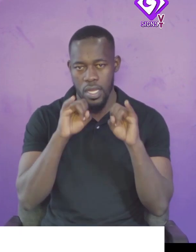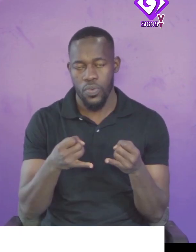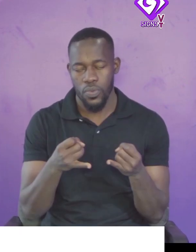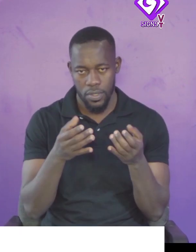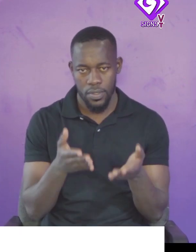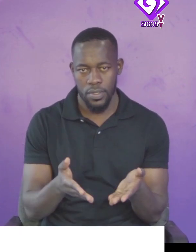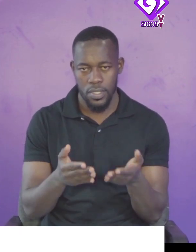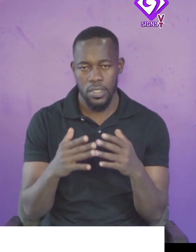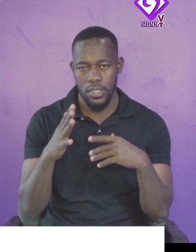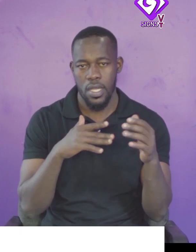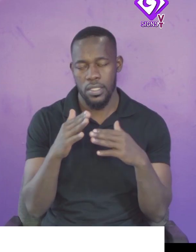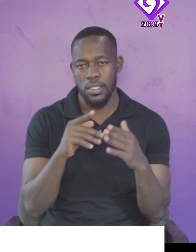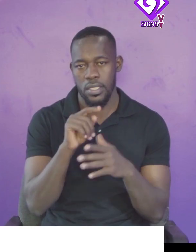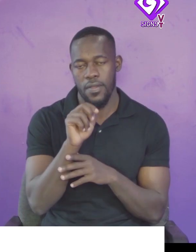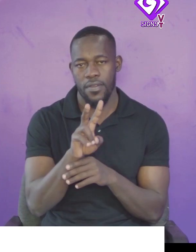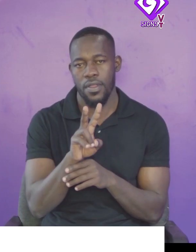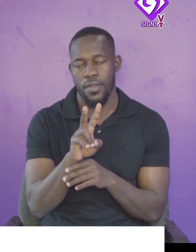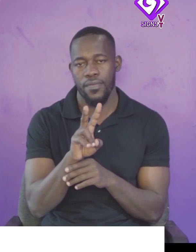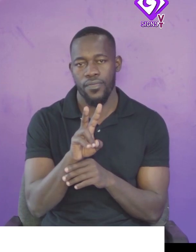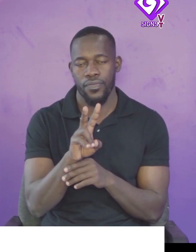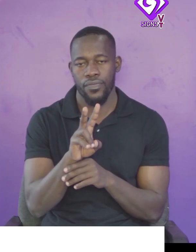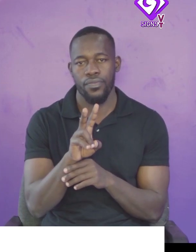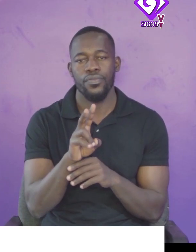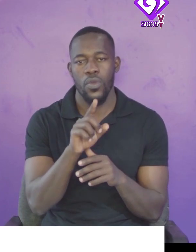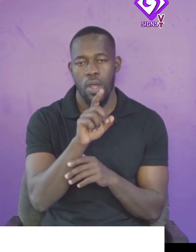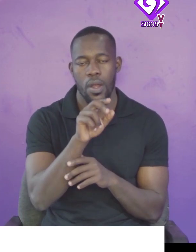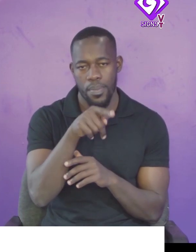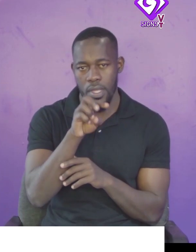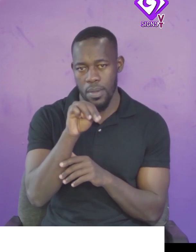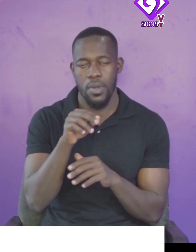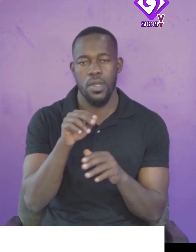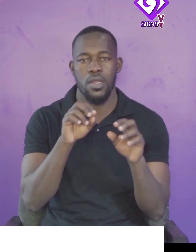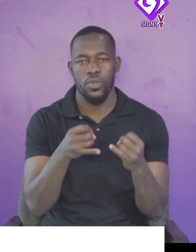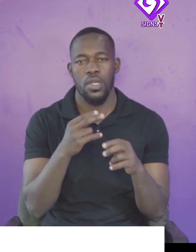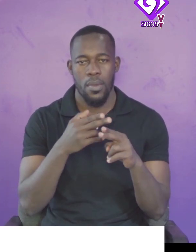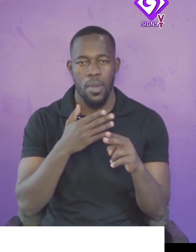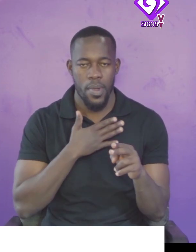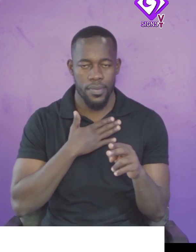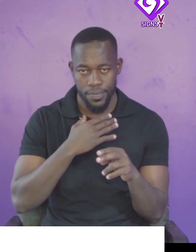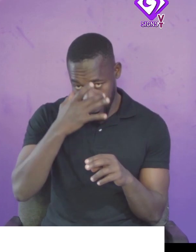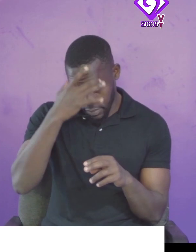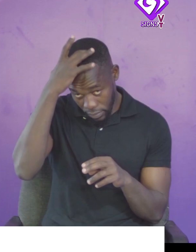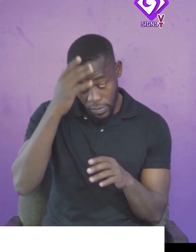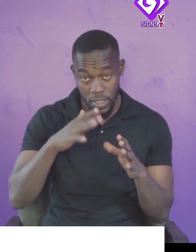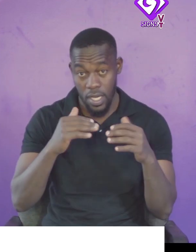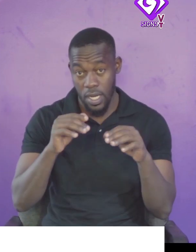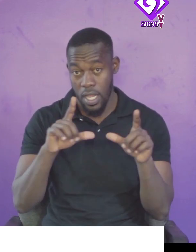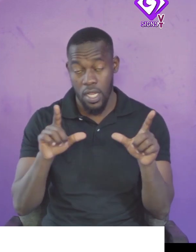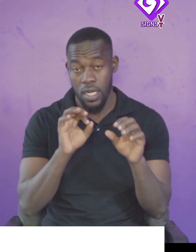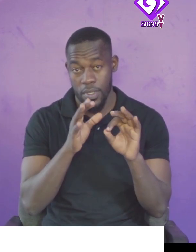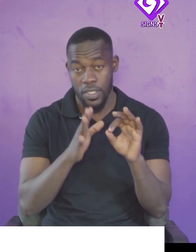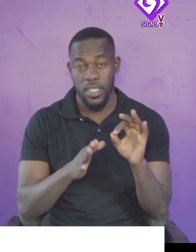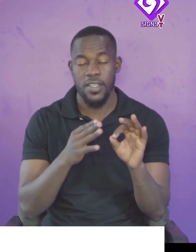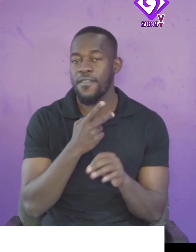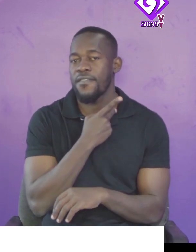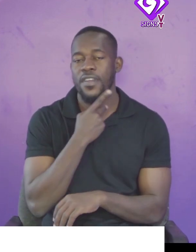here on Science TV. You're just in time for the 1 p.m. news. My name is Chris Mololo. Our sign language interpreter is Philip